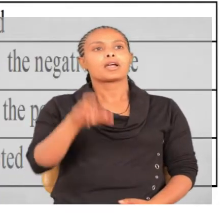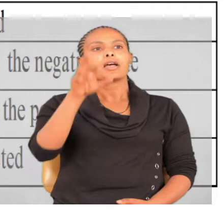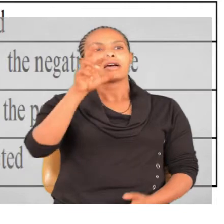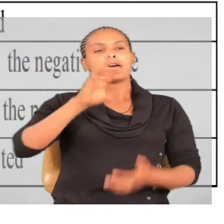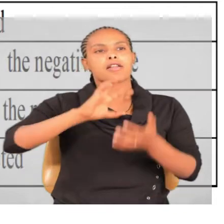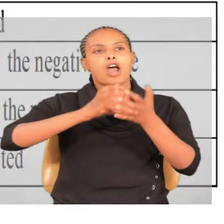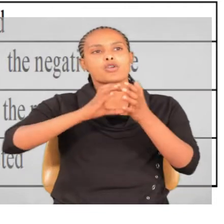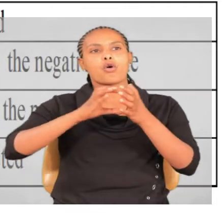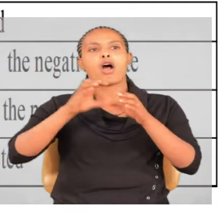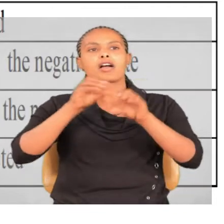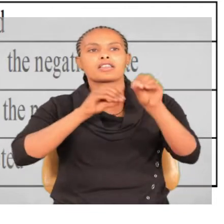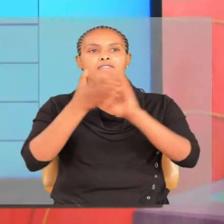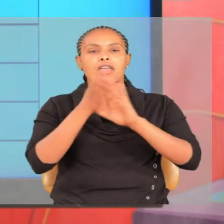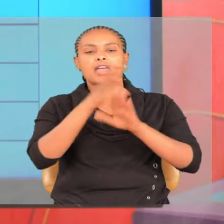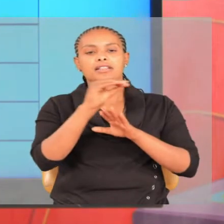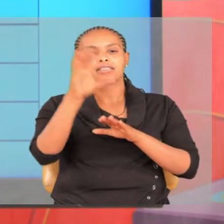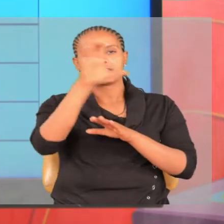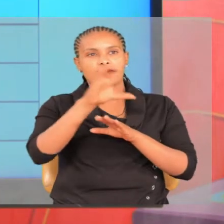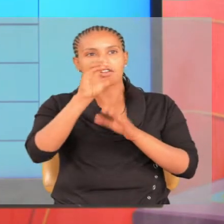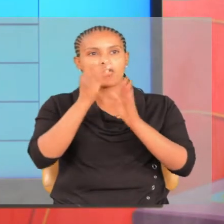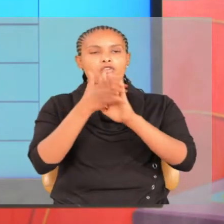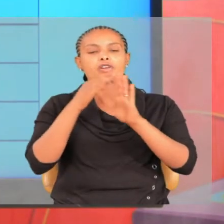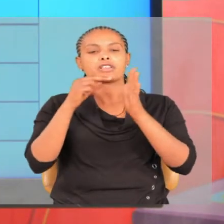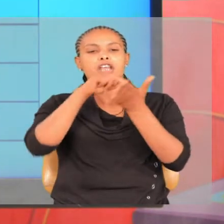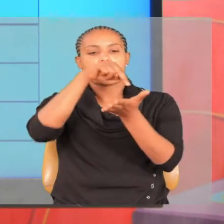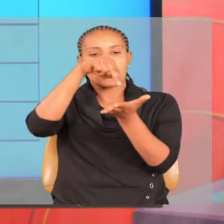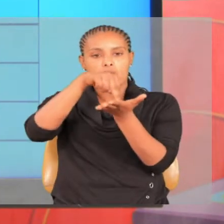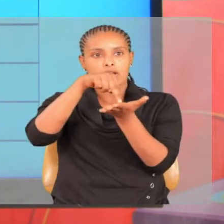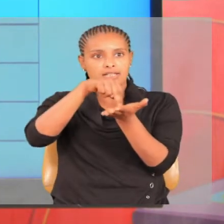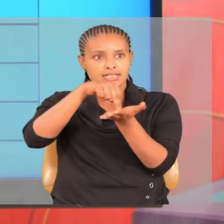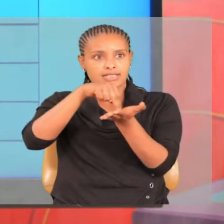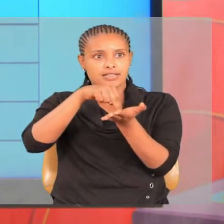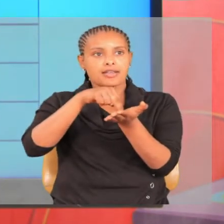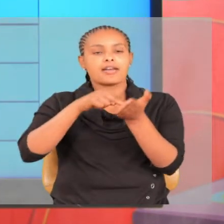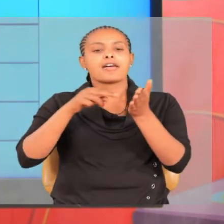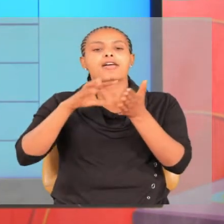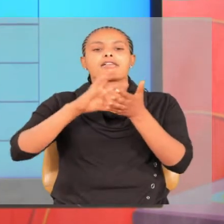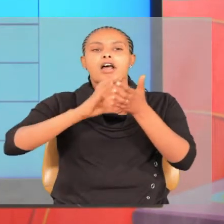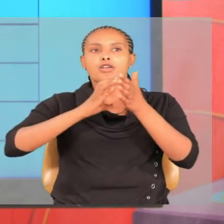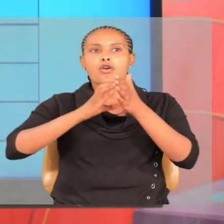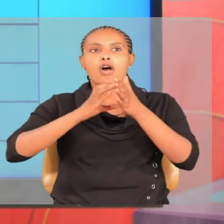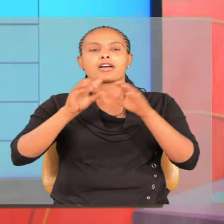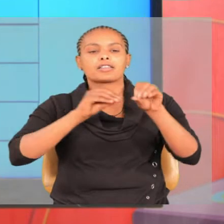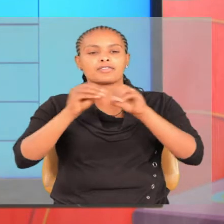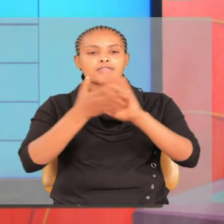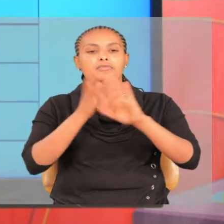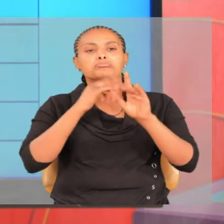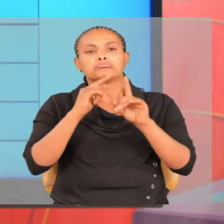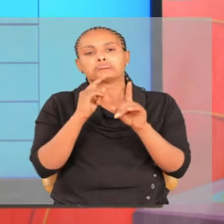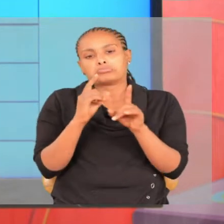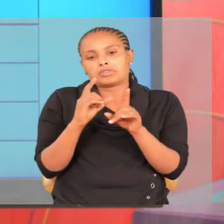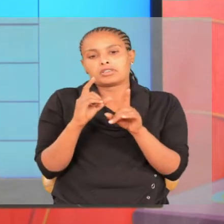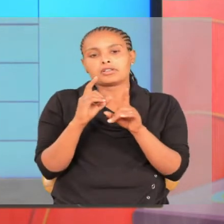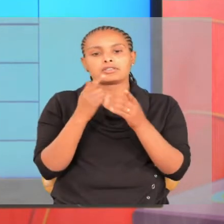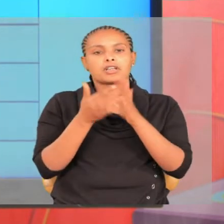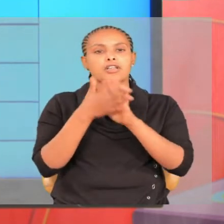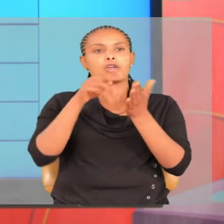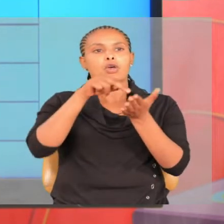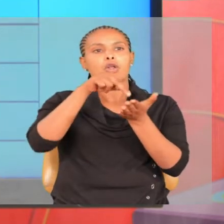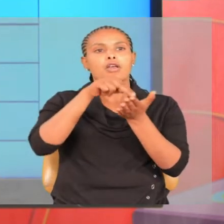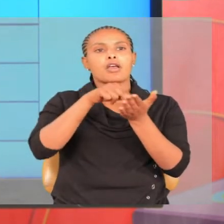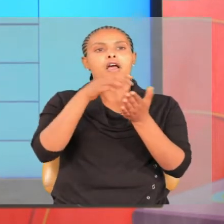Radioactivity and discovery of the nucleus. Radioactivity is the spontaneous disintegration of the nuclei